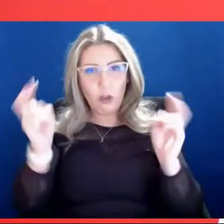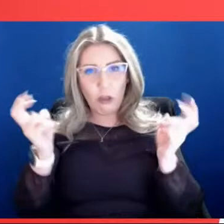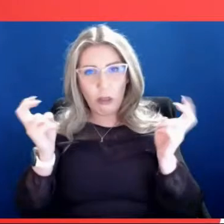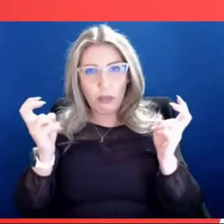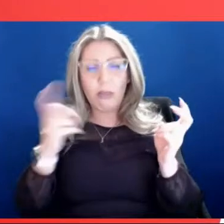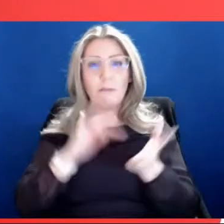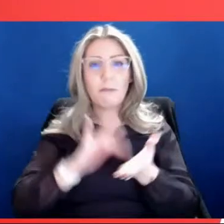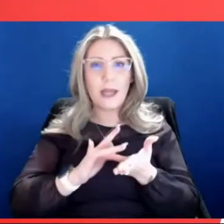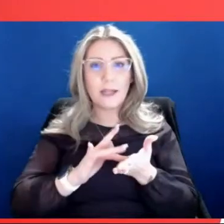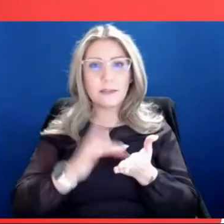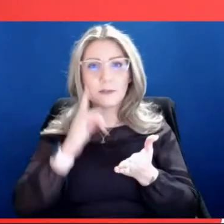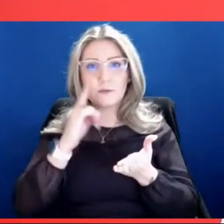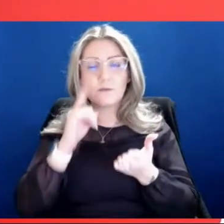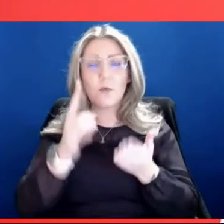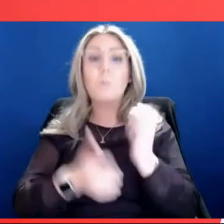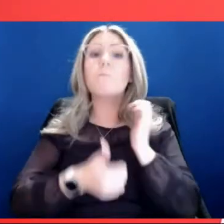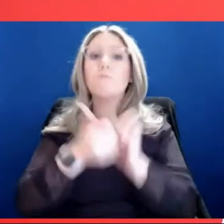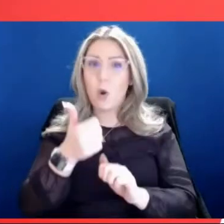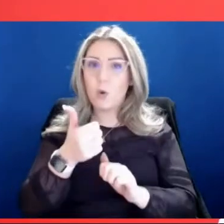cases. And